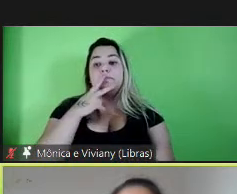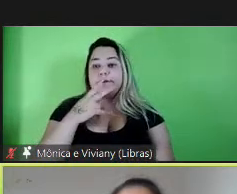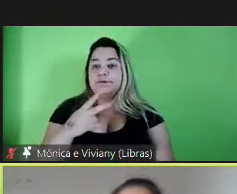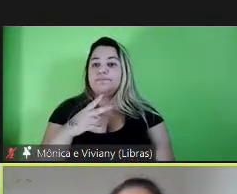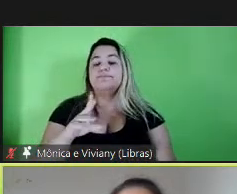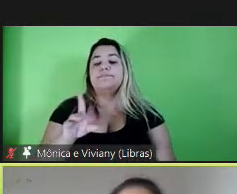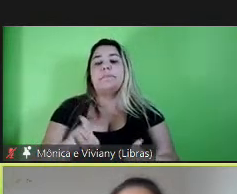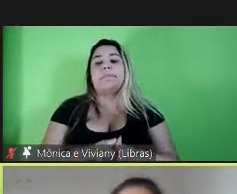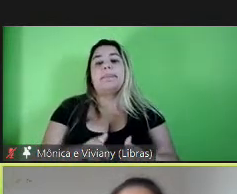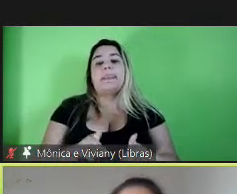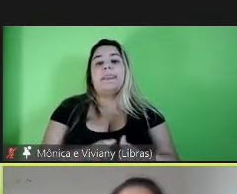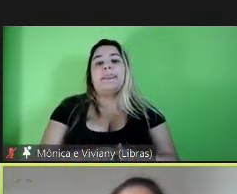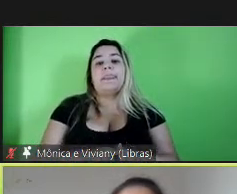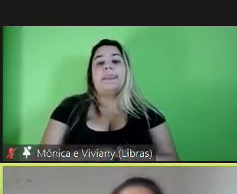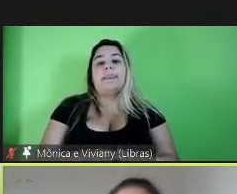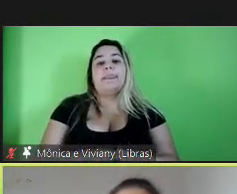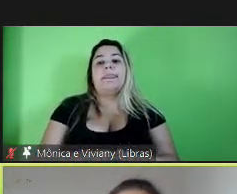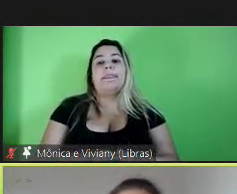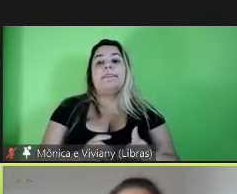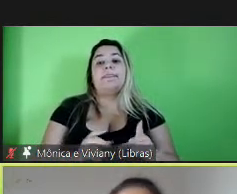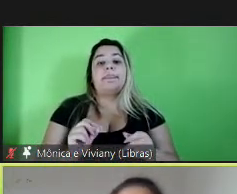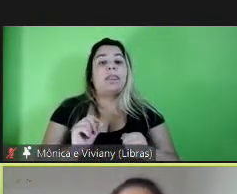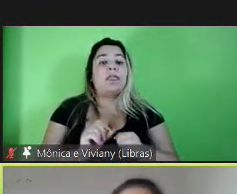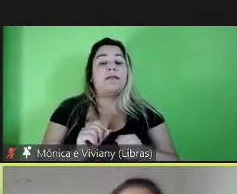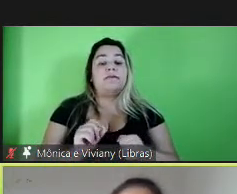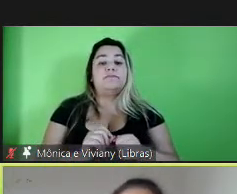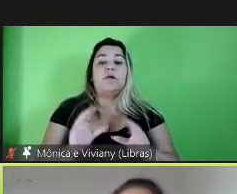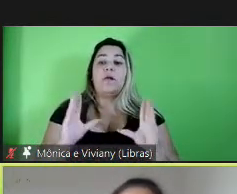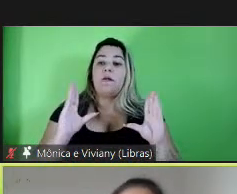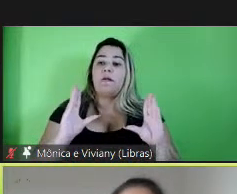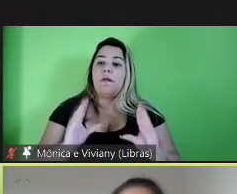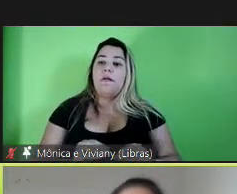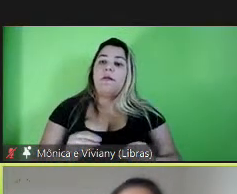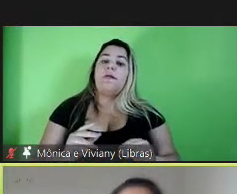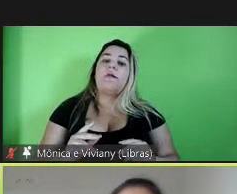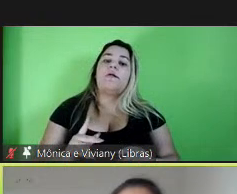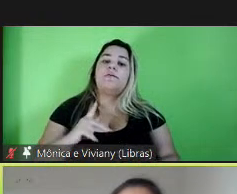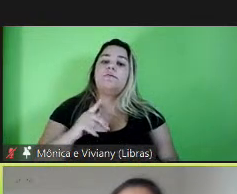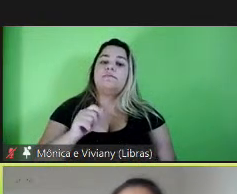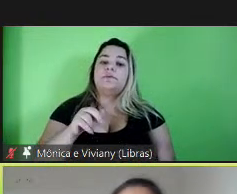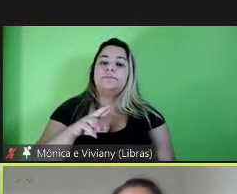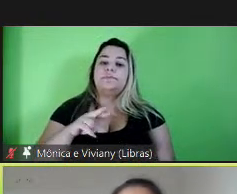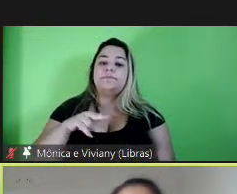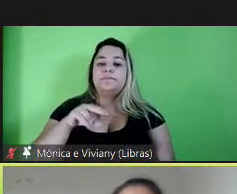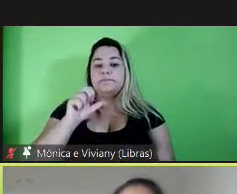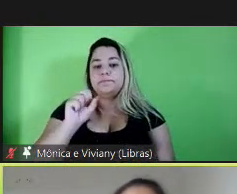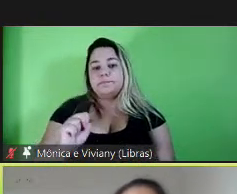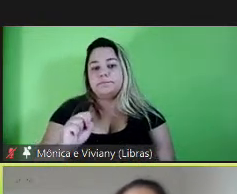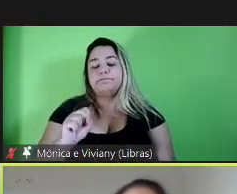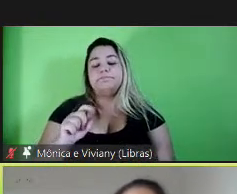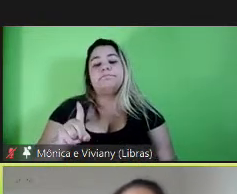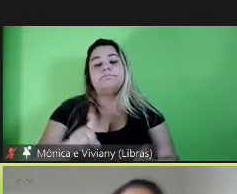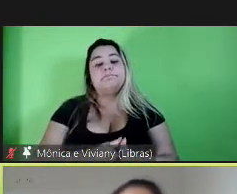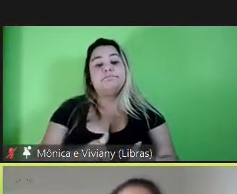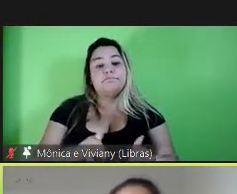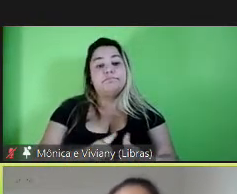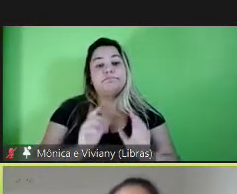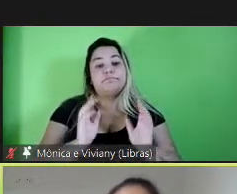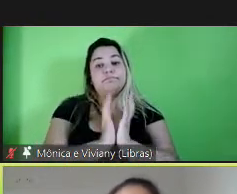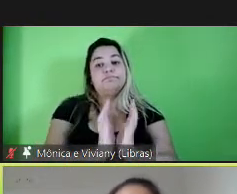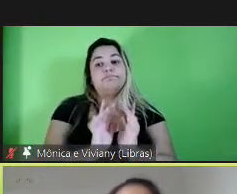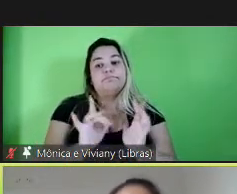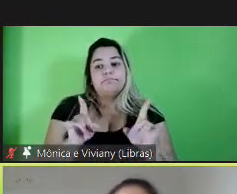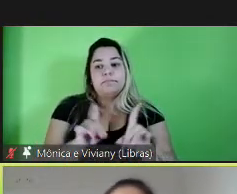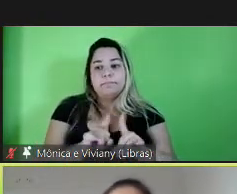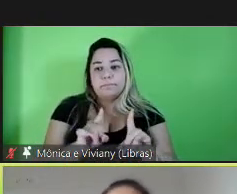issue of smoking, to perform activities in the night time with parks, with people that would frequent parks, and